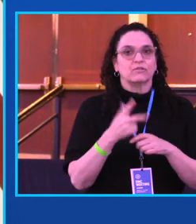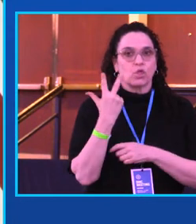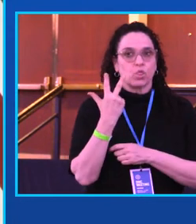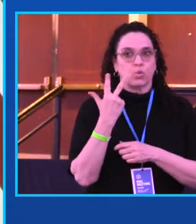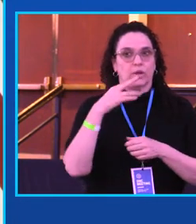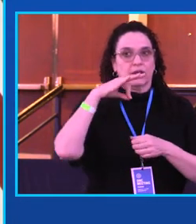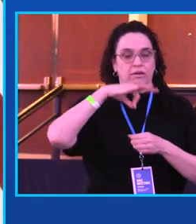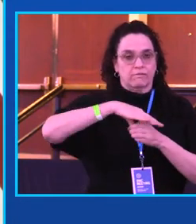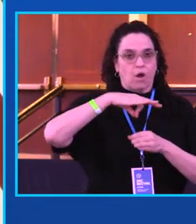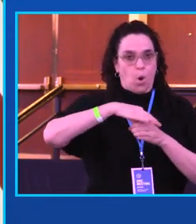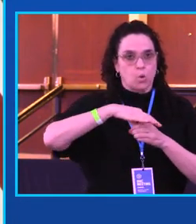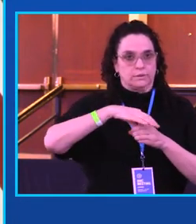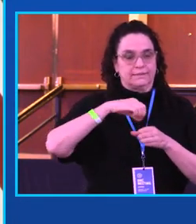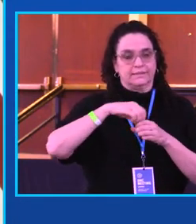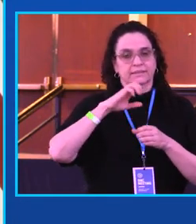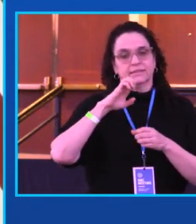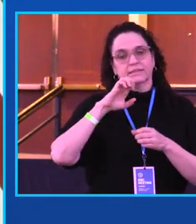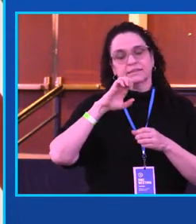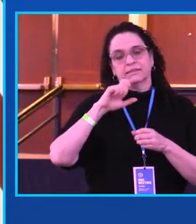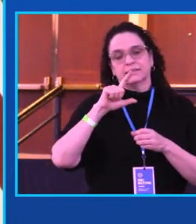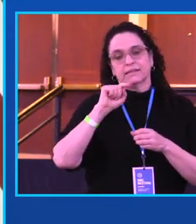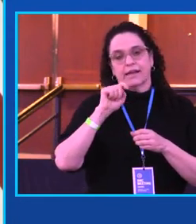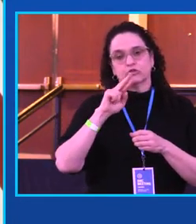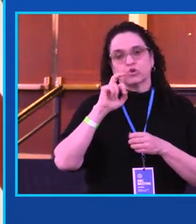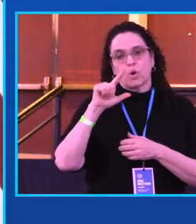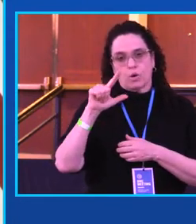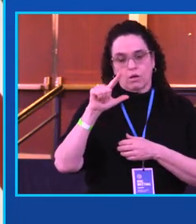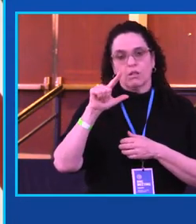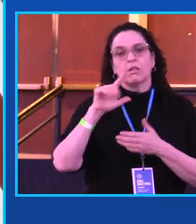the Electoral College. Our first